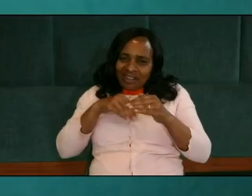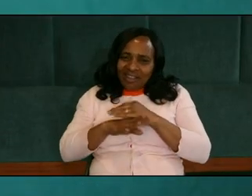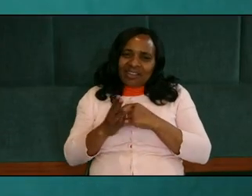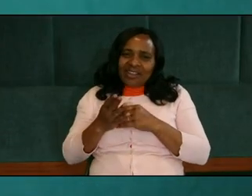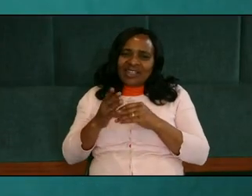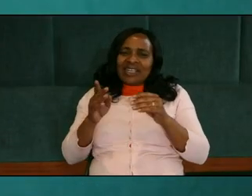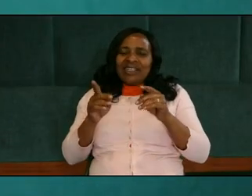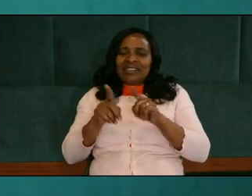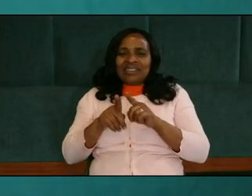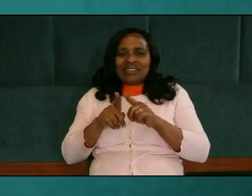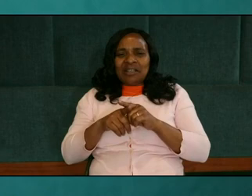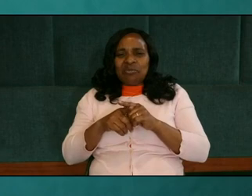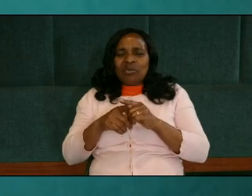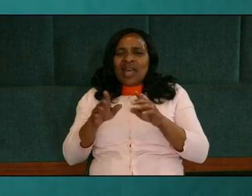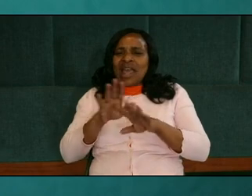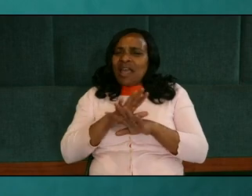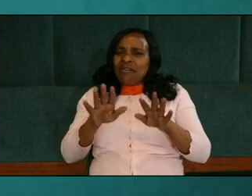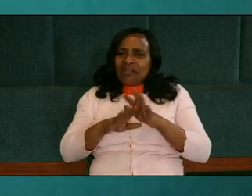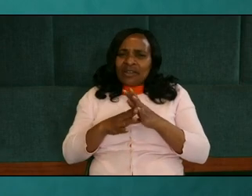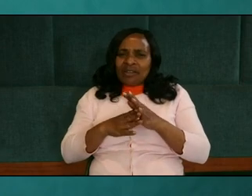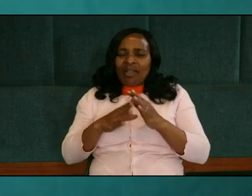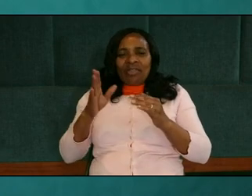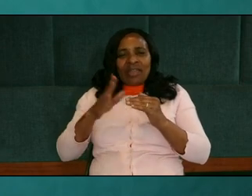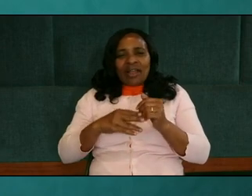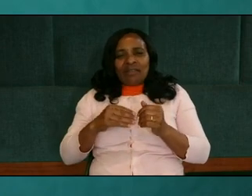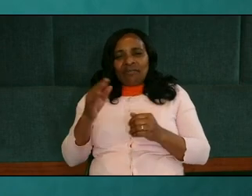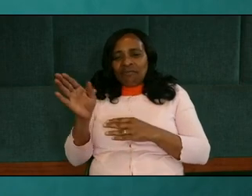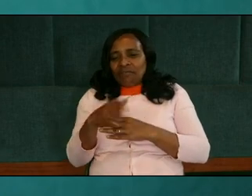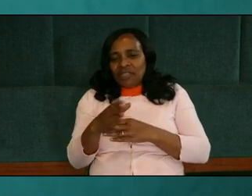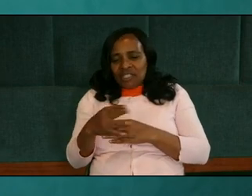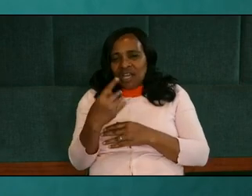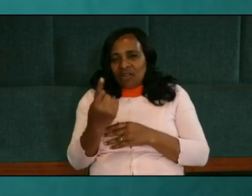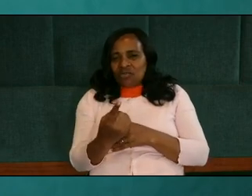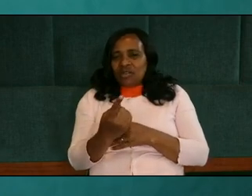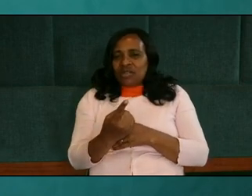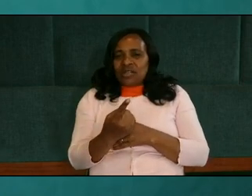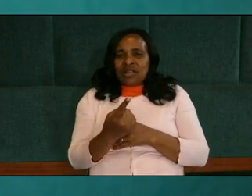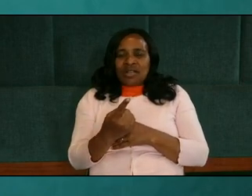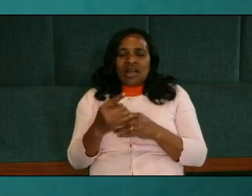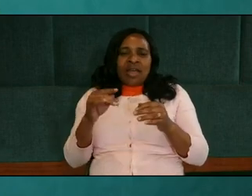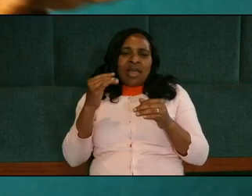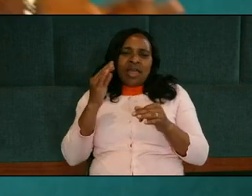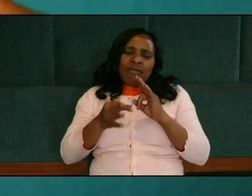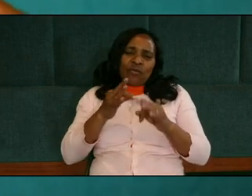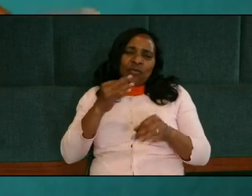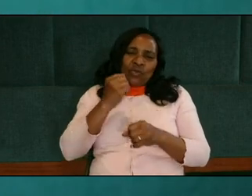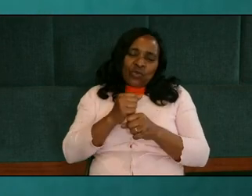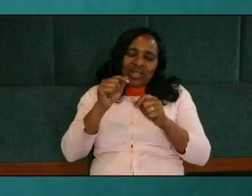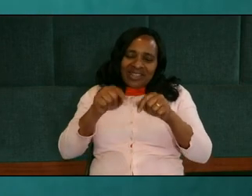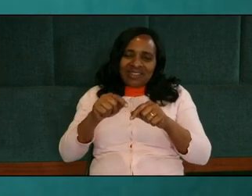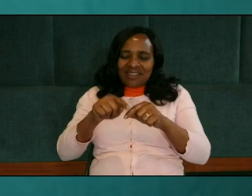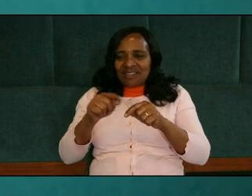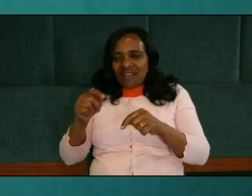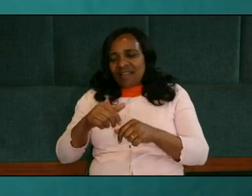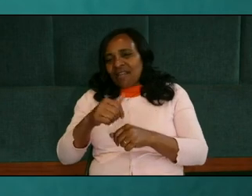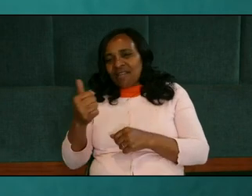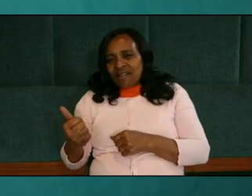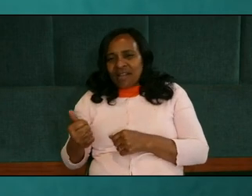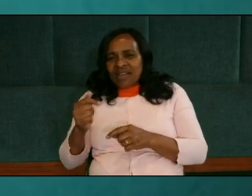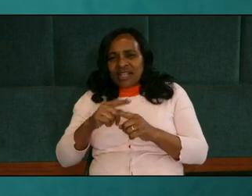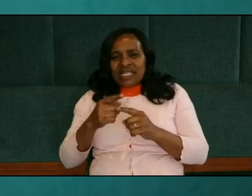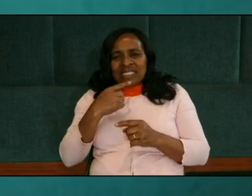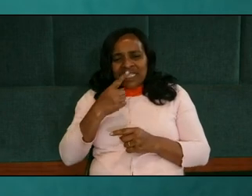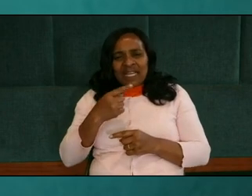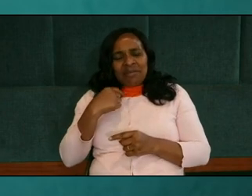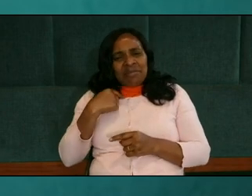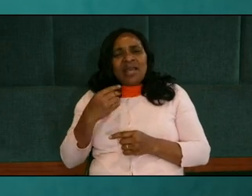Other than fish. It'll accommodate every animal other than fish. Now, you're going to do this, and the other. Then he says, I